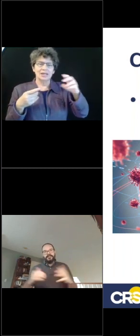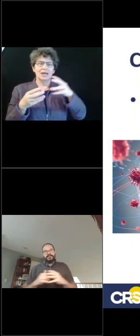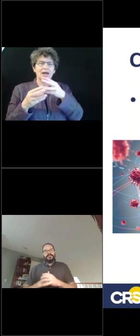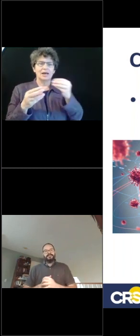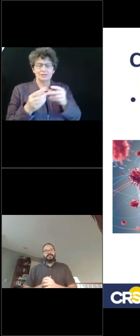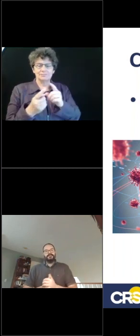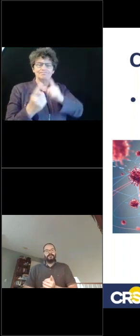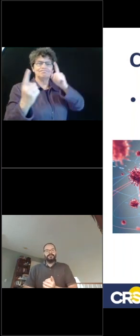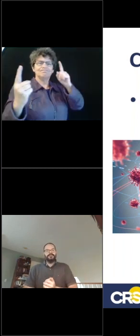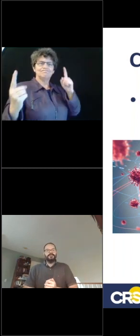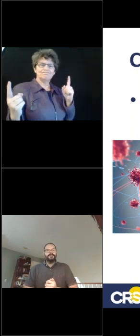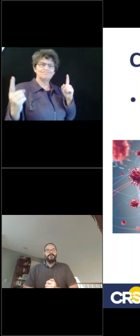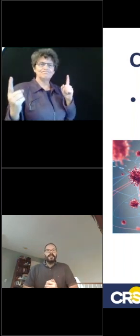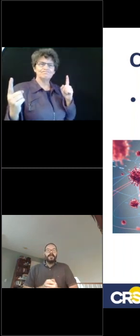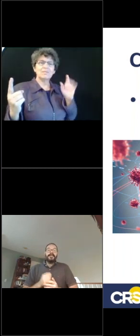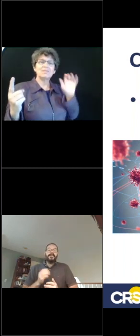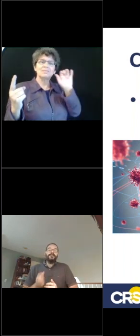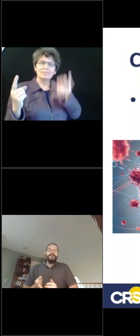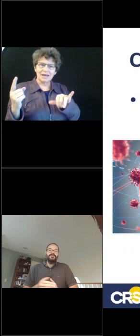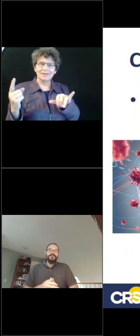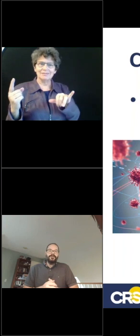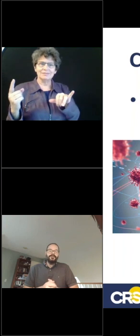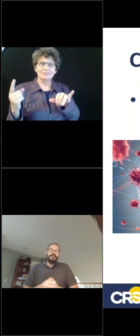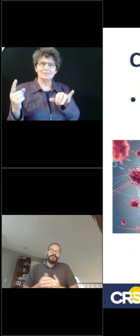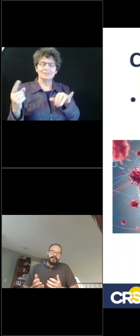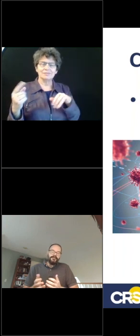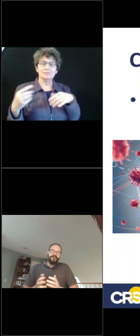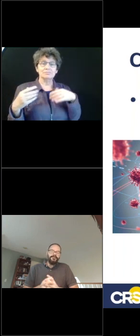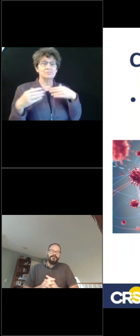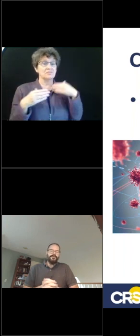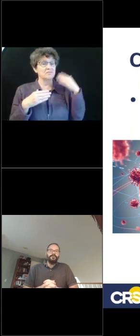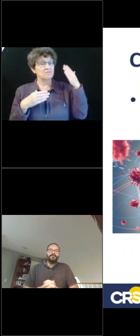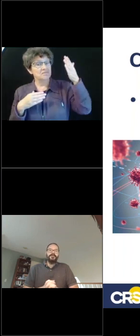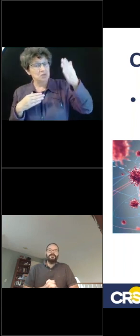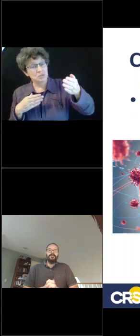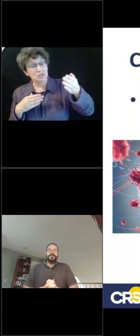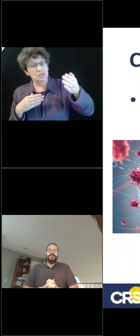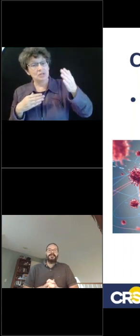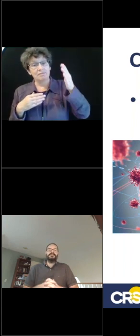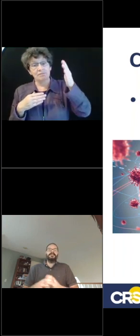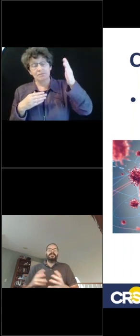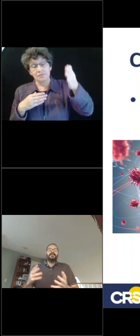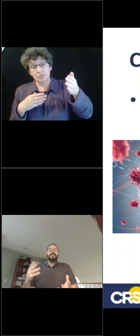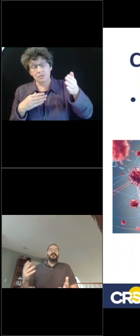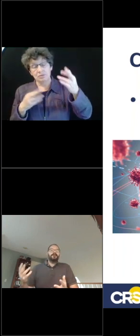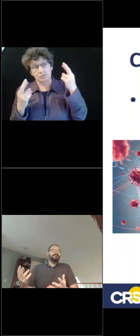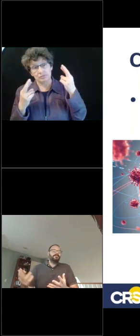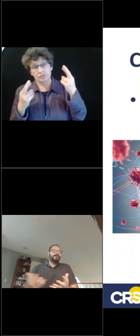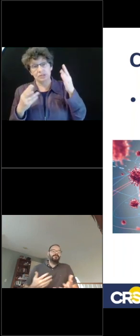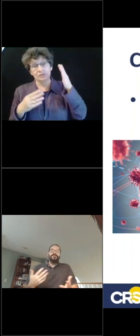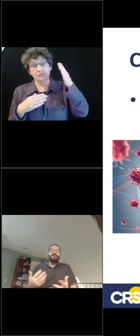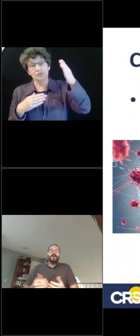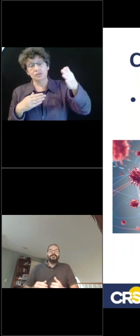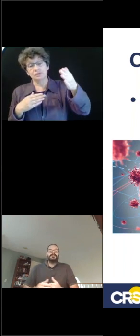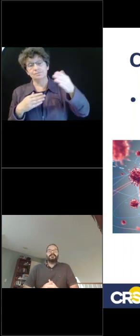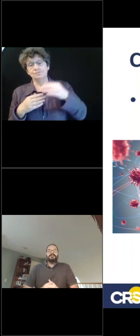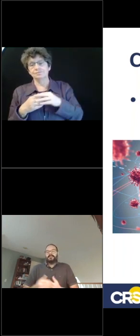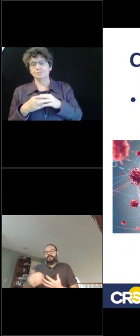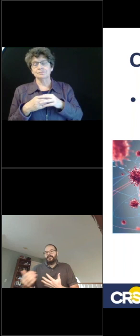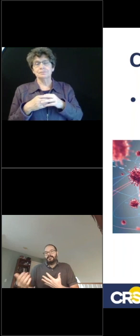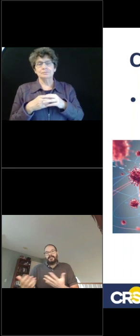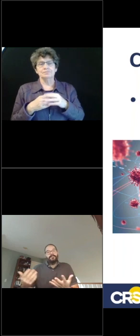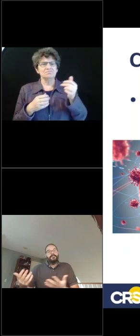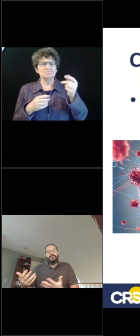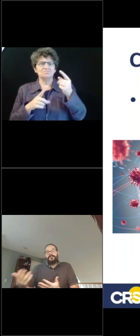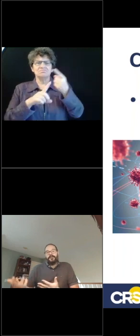physical distancing measures. And in the future, in the near future, hopefully within the next few months,